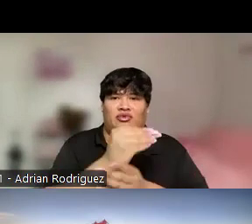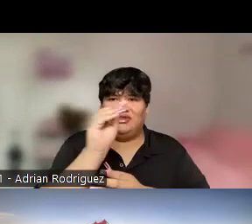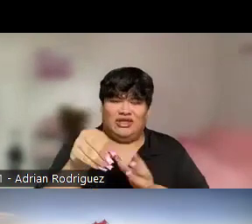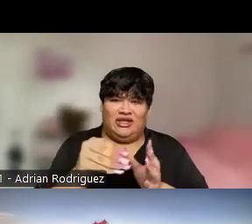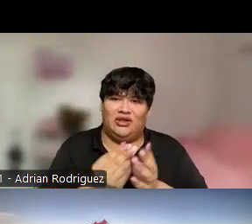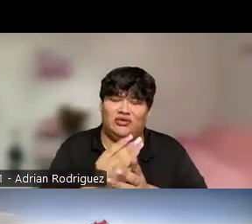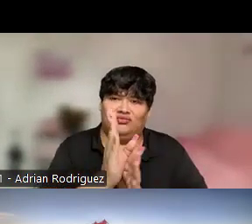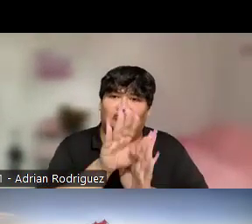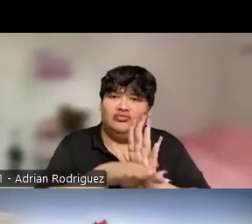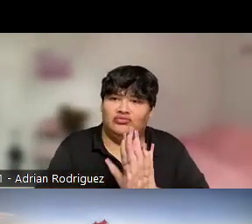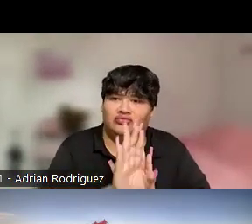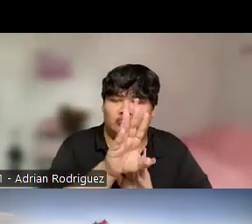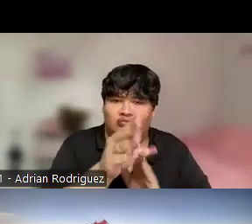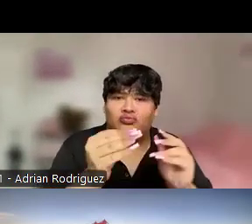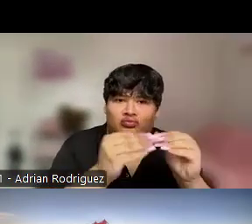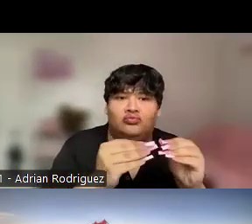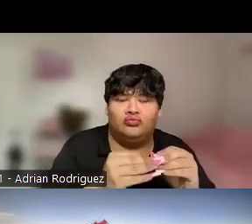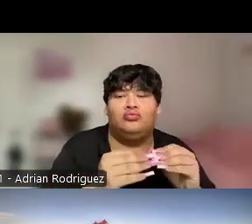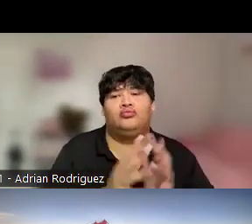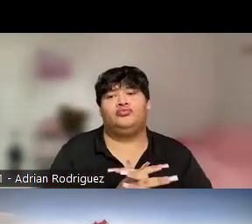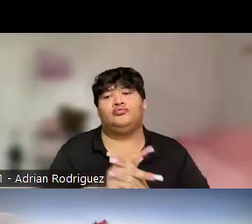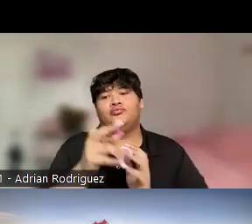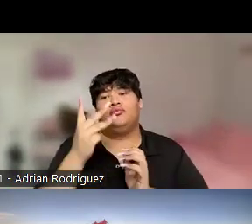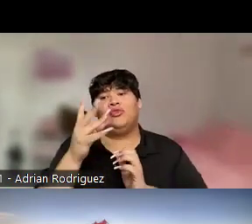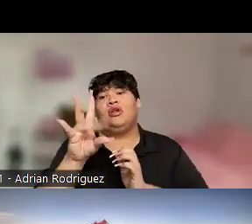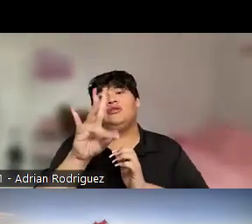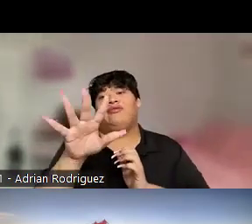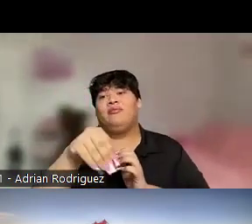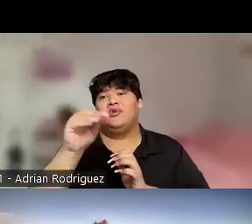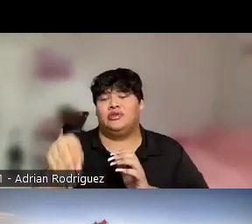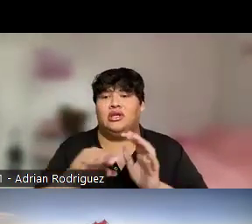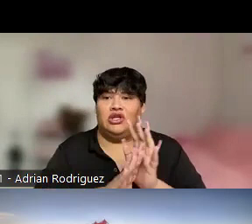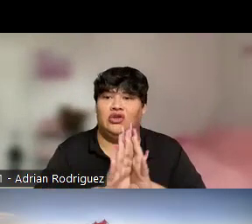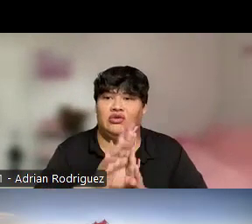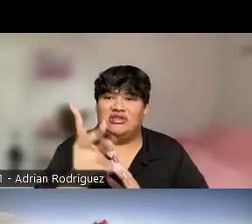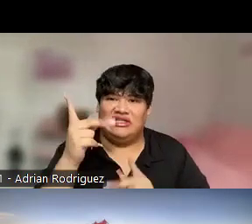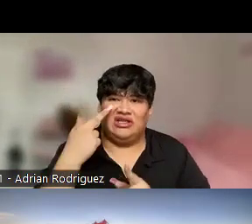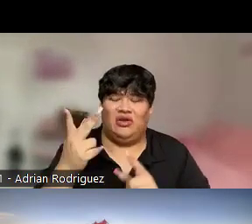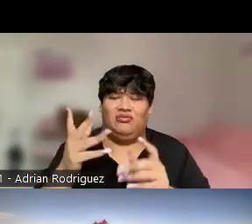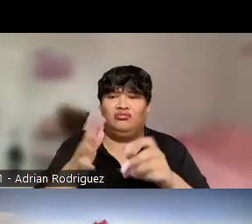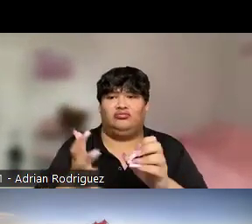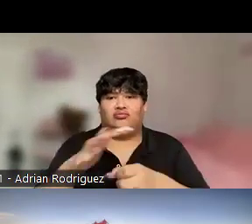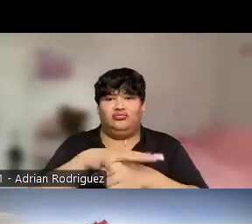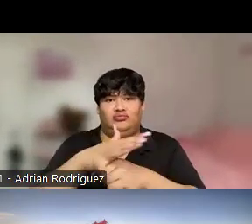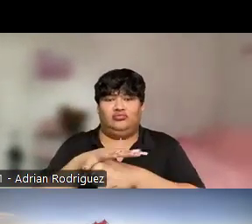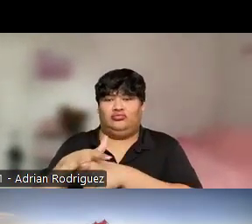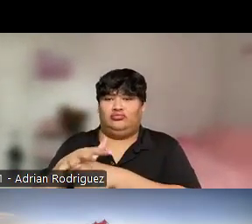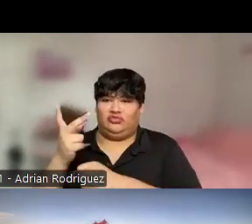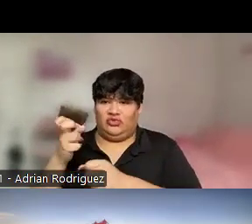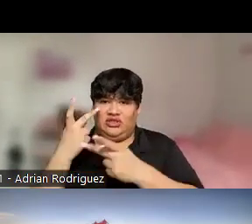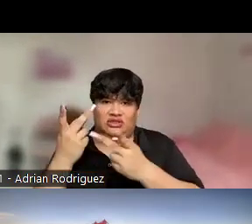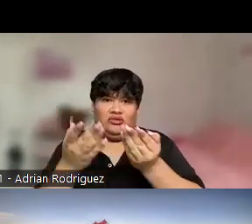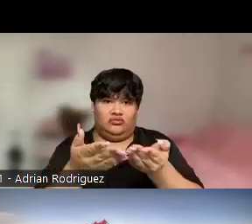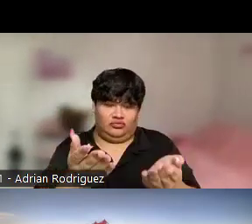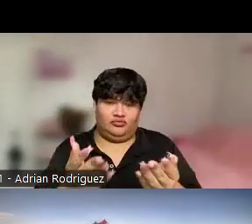decades, and suburban populations will see a 75% increase across those populations. But I think, again, important